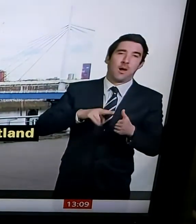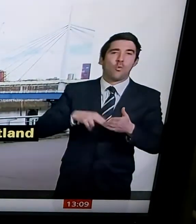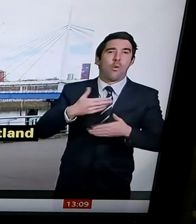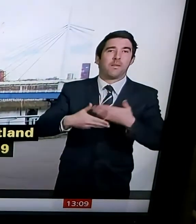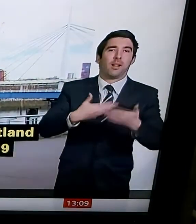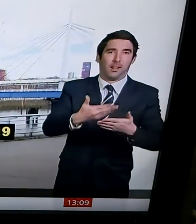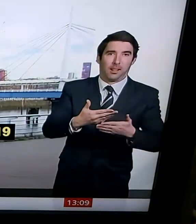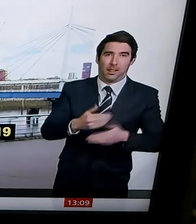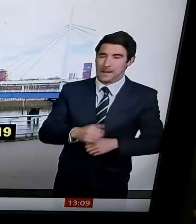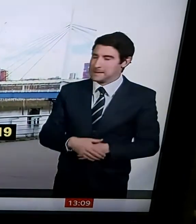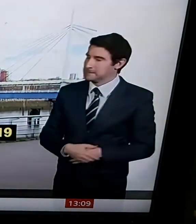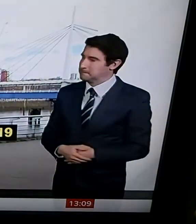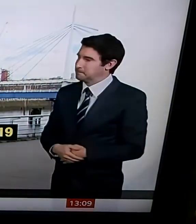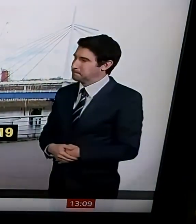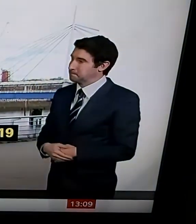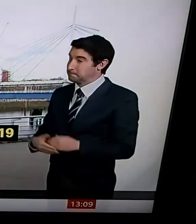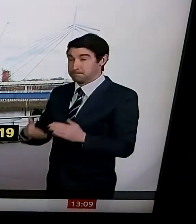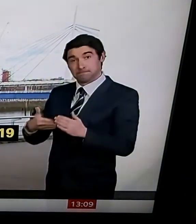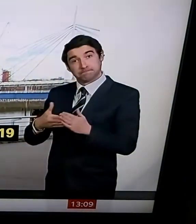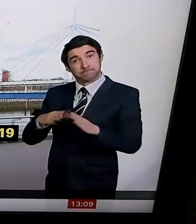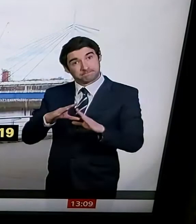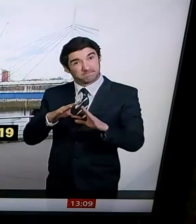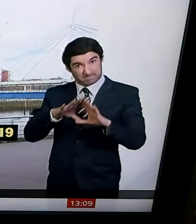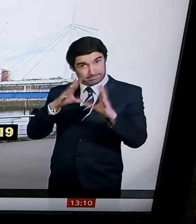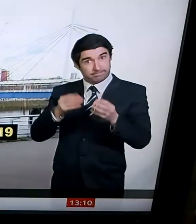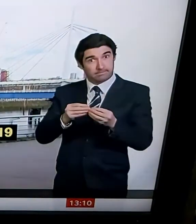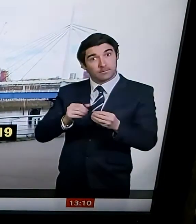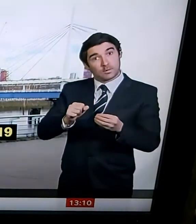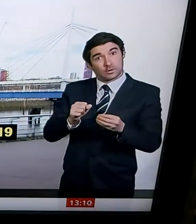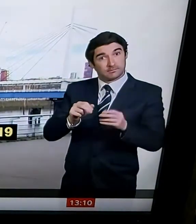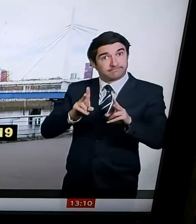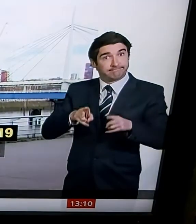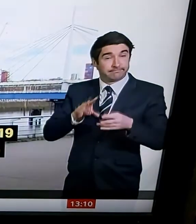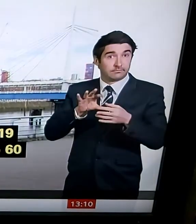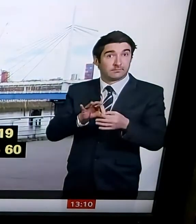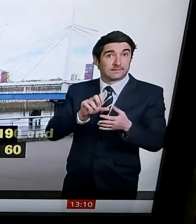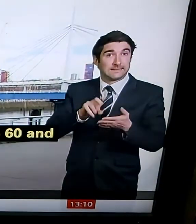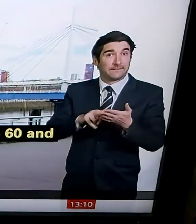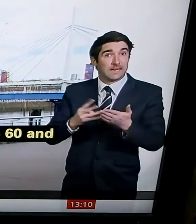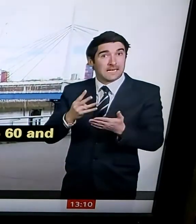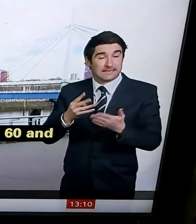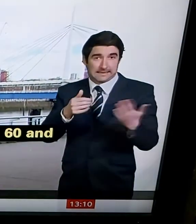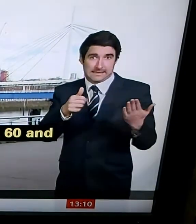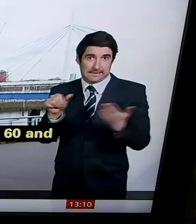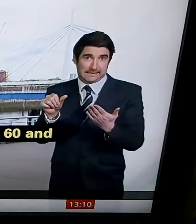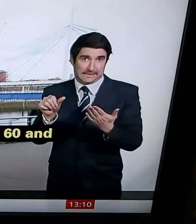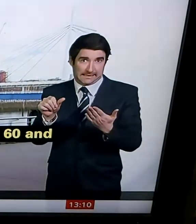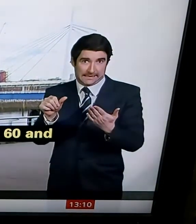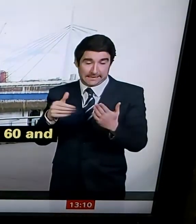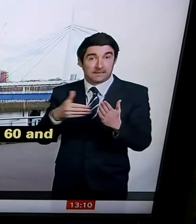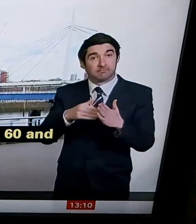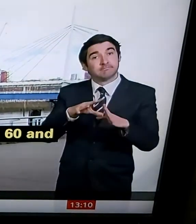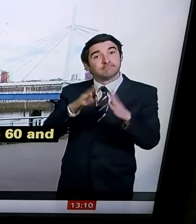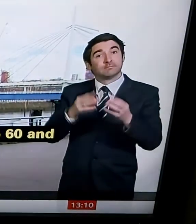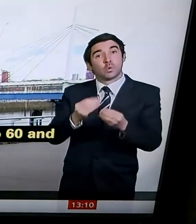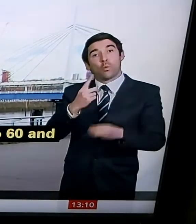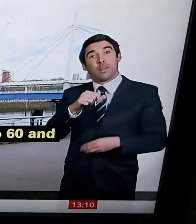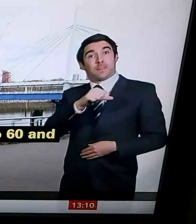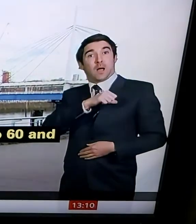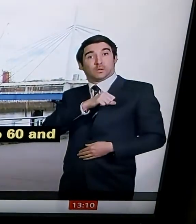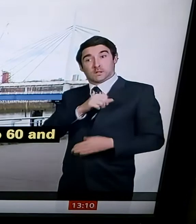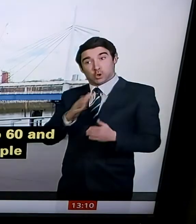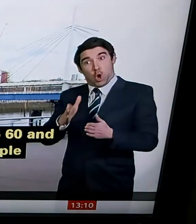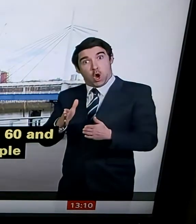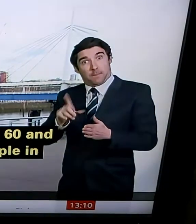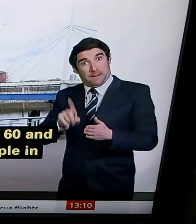to 60, and there are more than 1,000 people in Scotland's hospitals with COVID-19 or